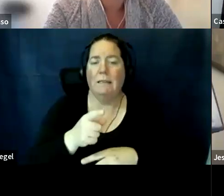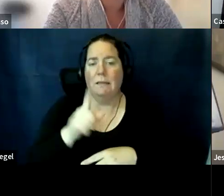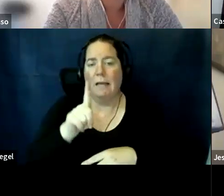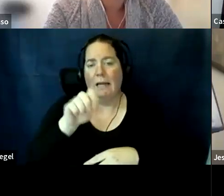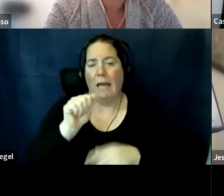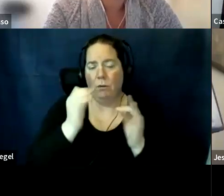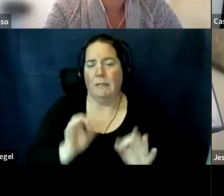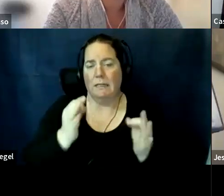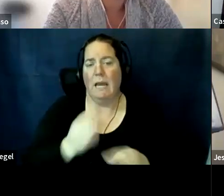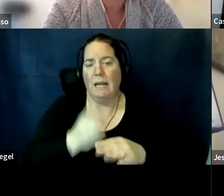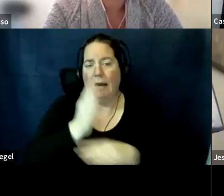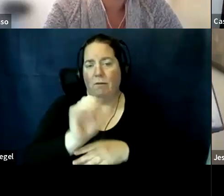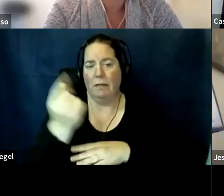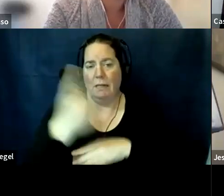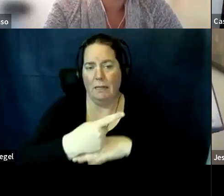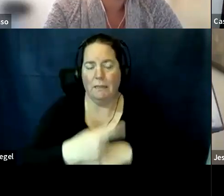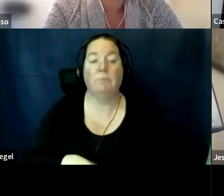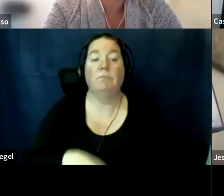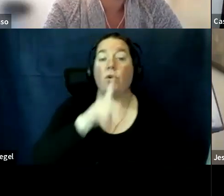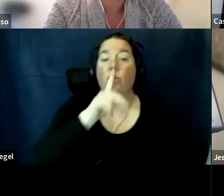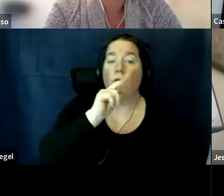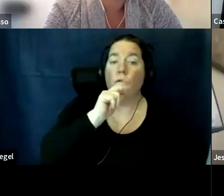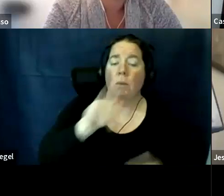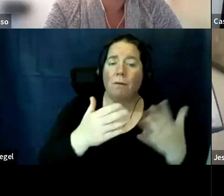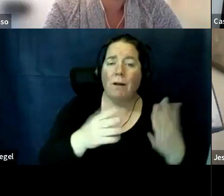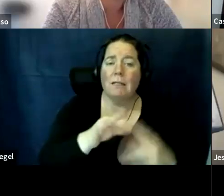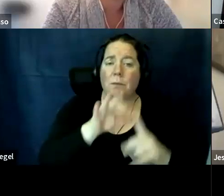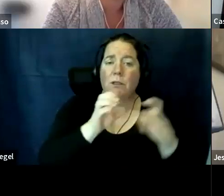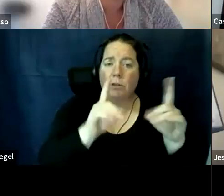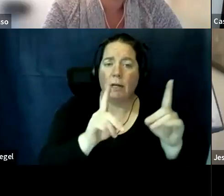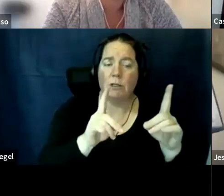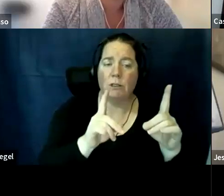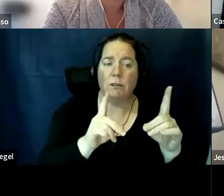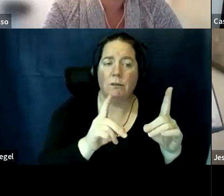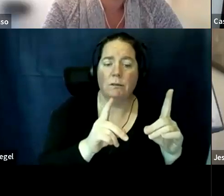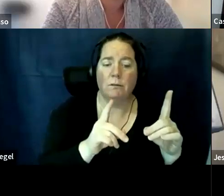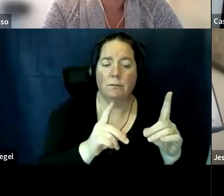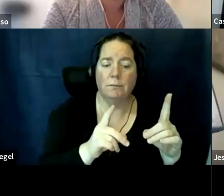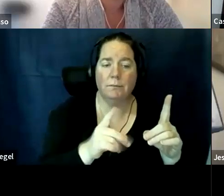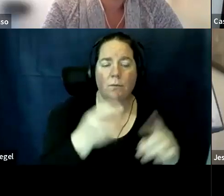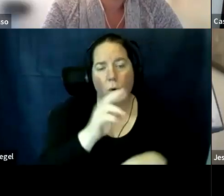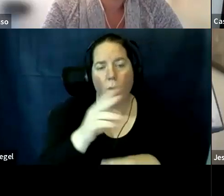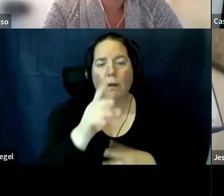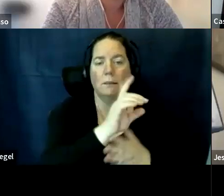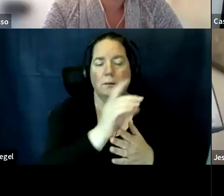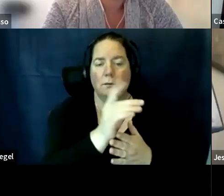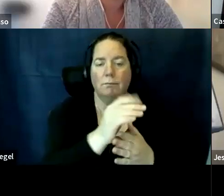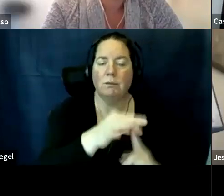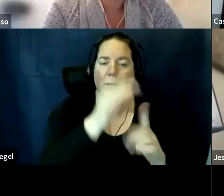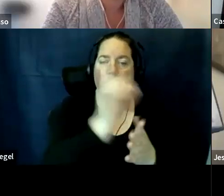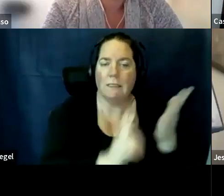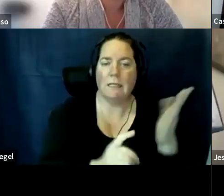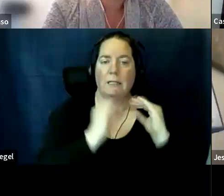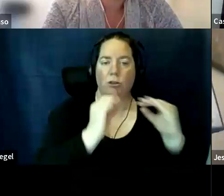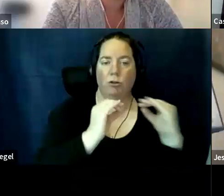So who is allowed to provide my child with special education or specially designed instruction? So